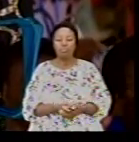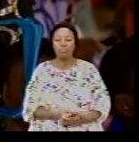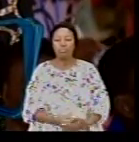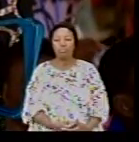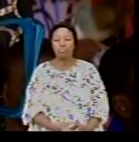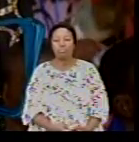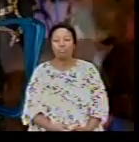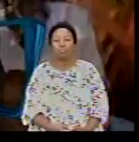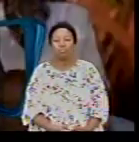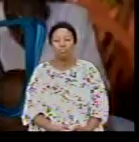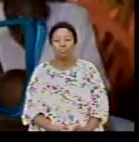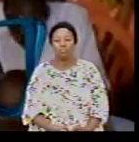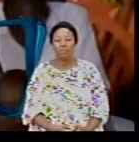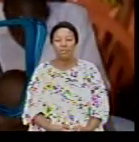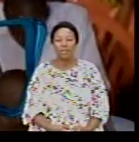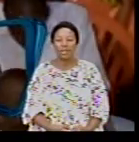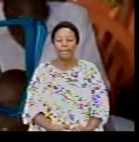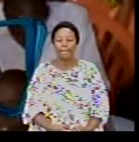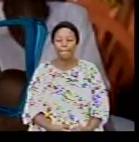There's a phone number there.